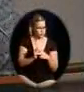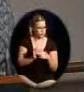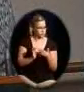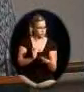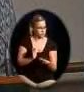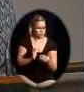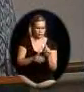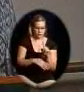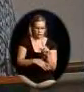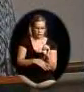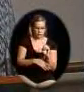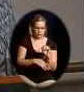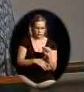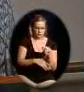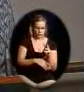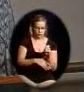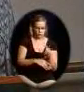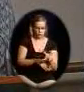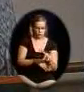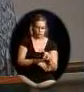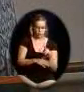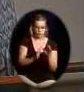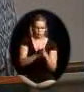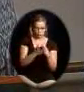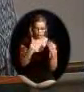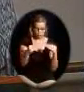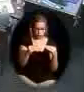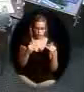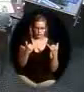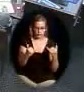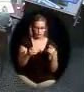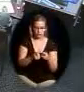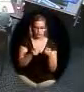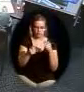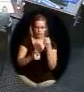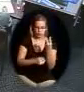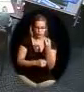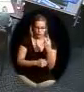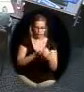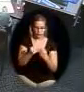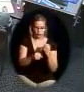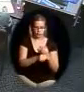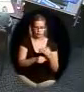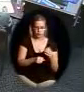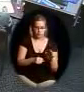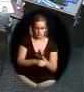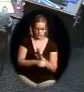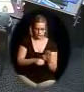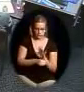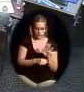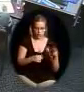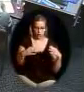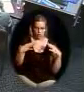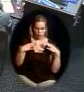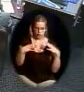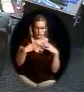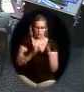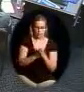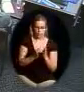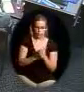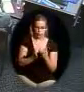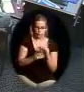The Leawood Barnes & Noble store is celebrating its 12th year in business. Their holiday book drive has generated more